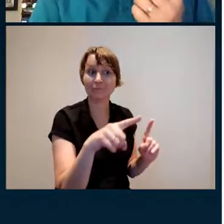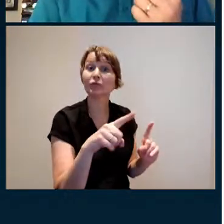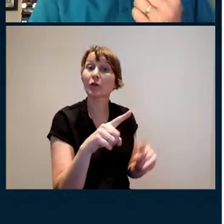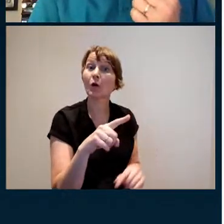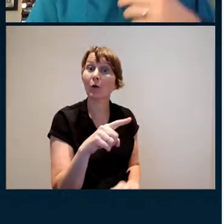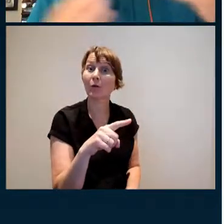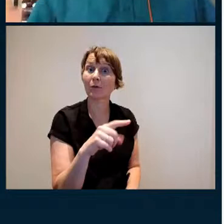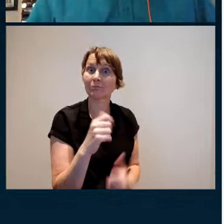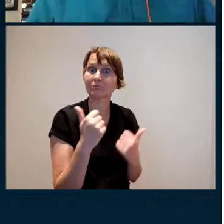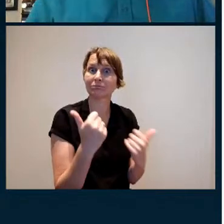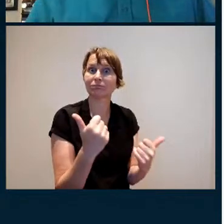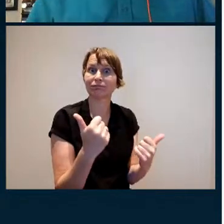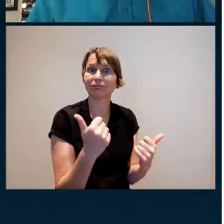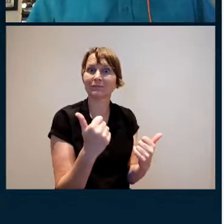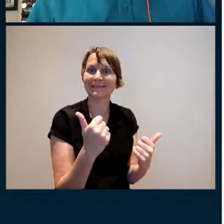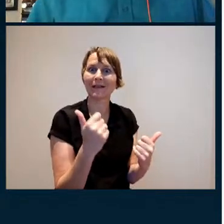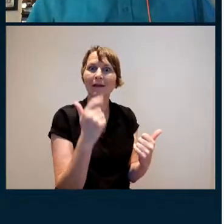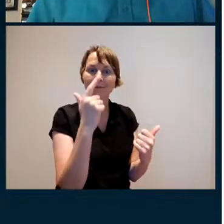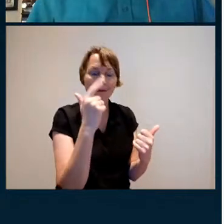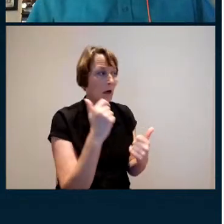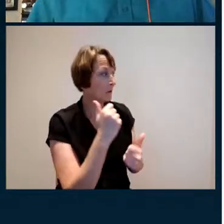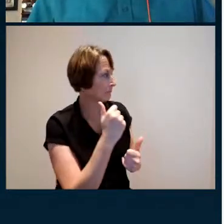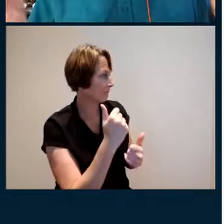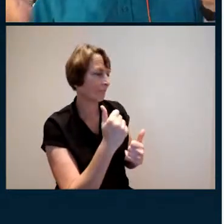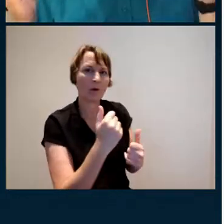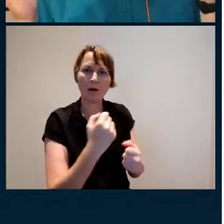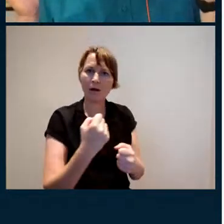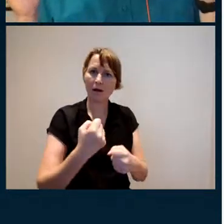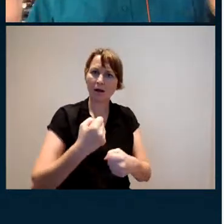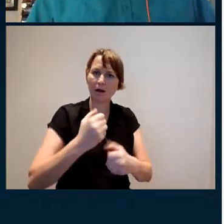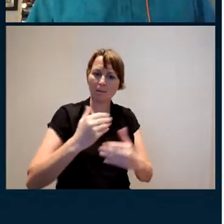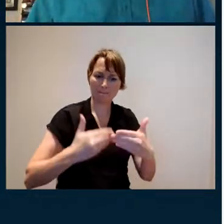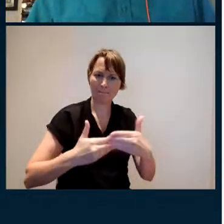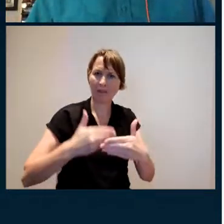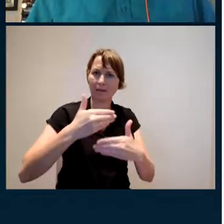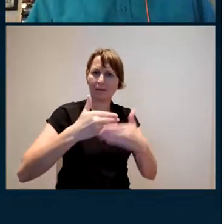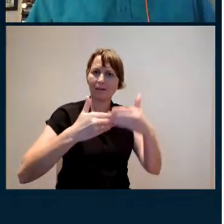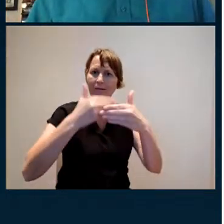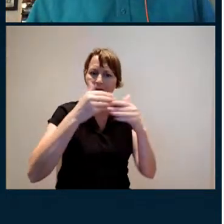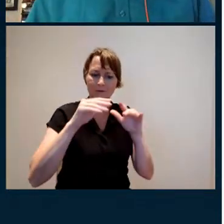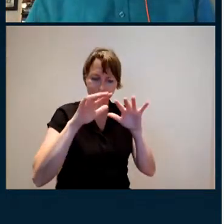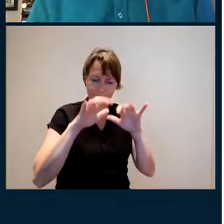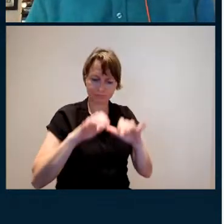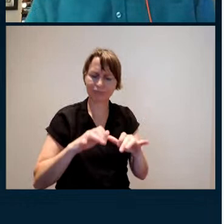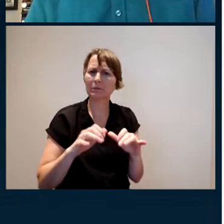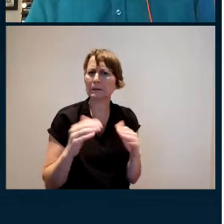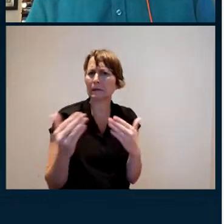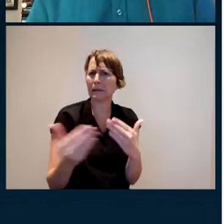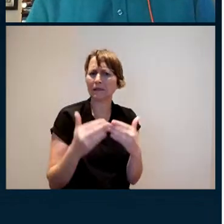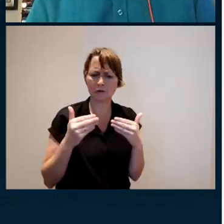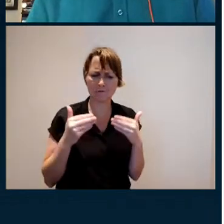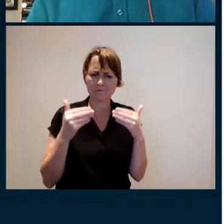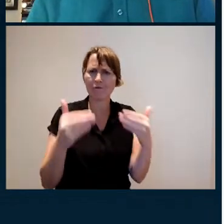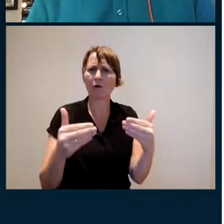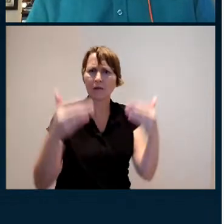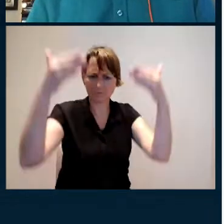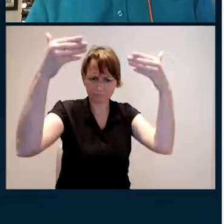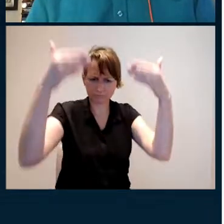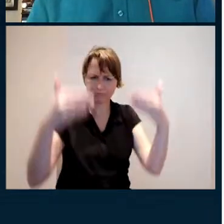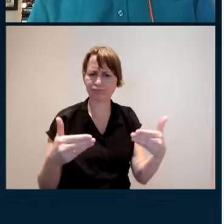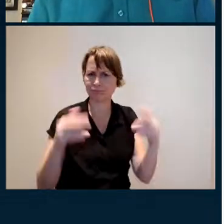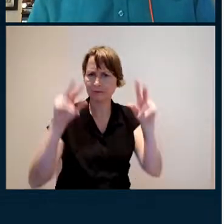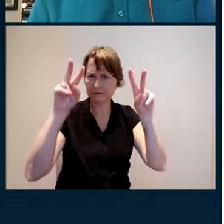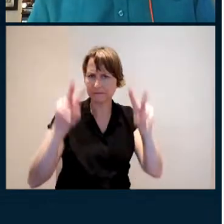able to create a very simple front end view at this. So now let's look at